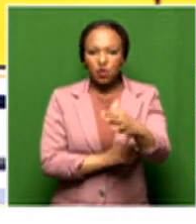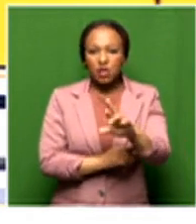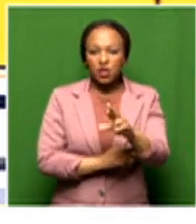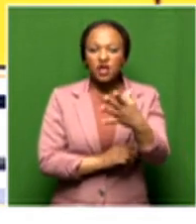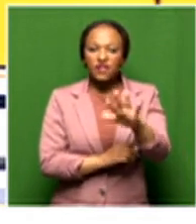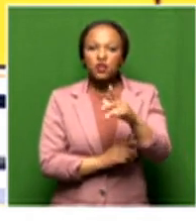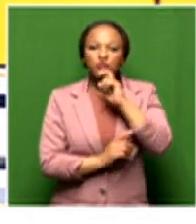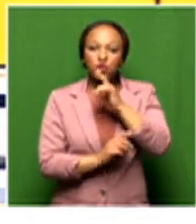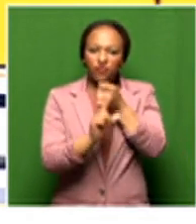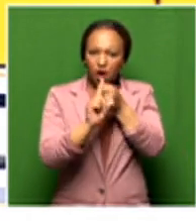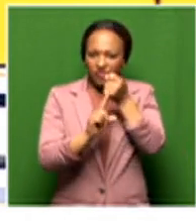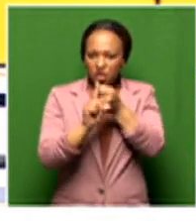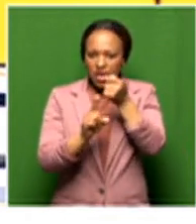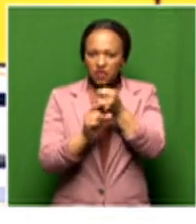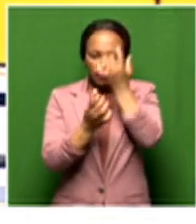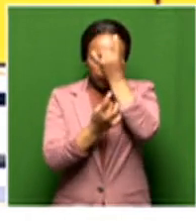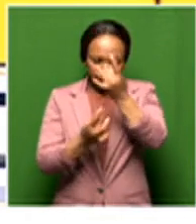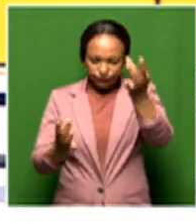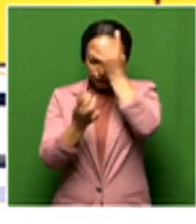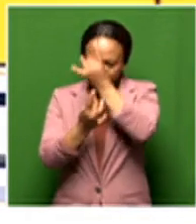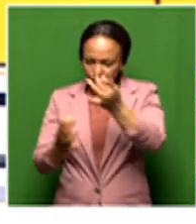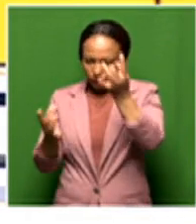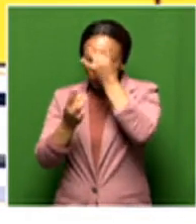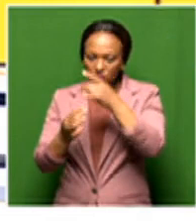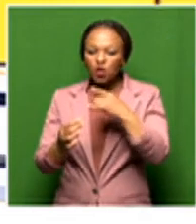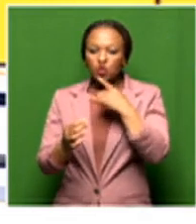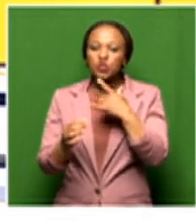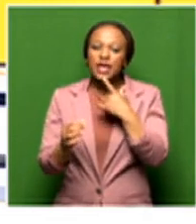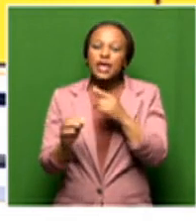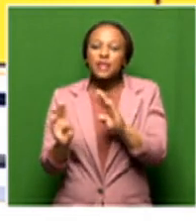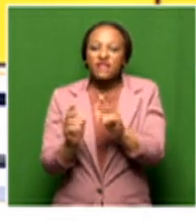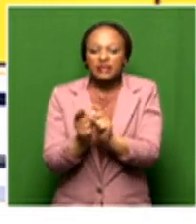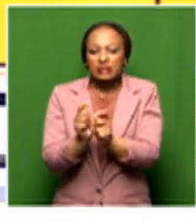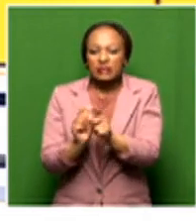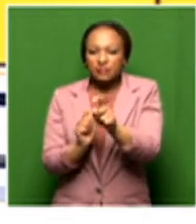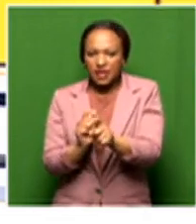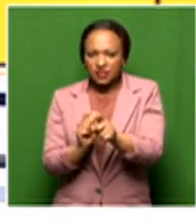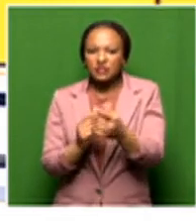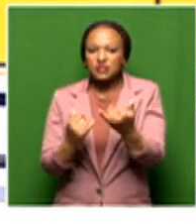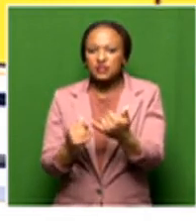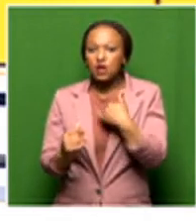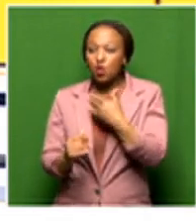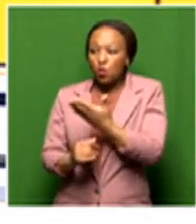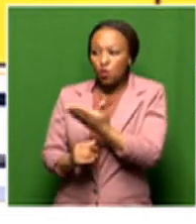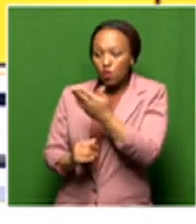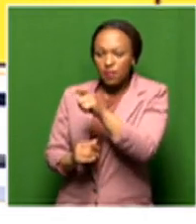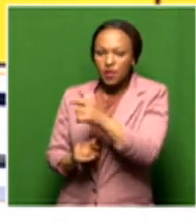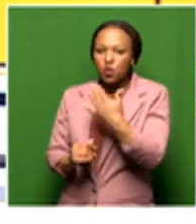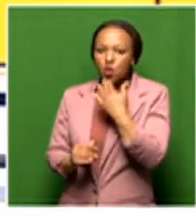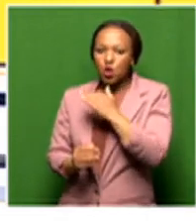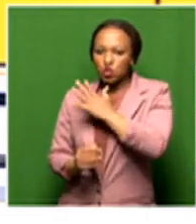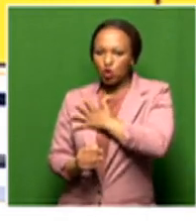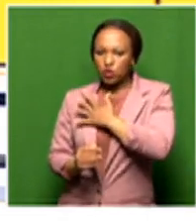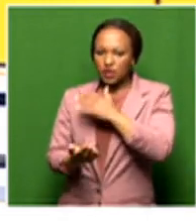and messaging for behavioural change as the country is going through the COVID-19 crisis. And joining us now is Solidarity